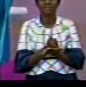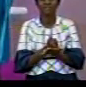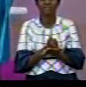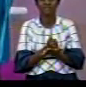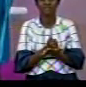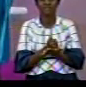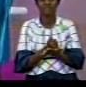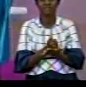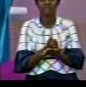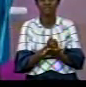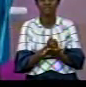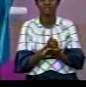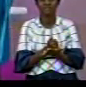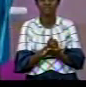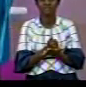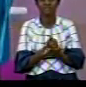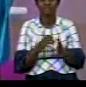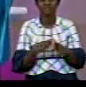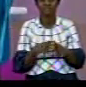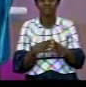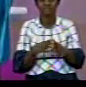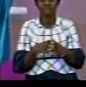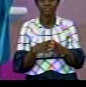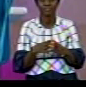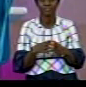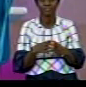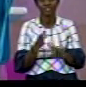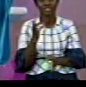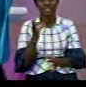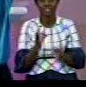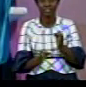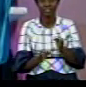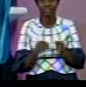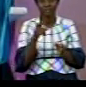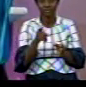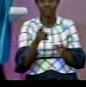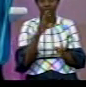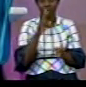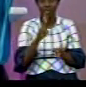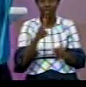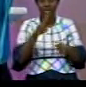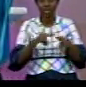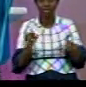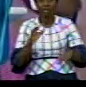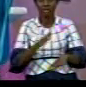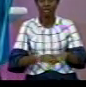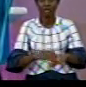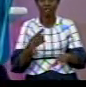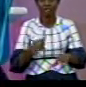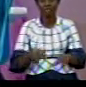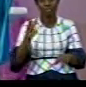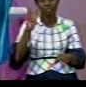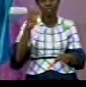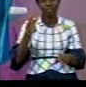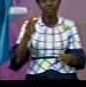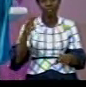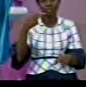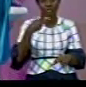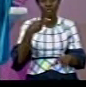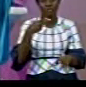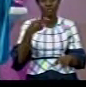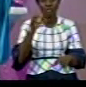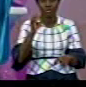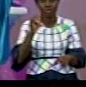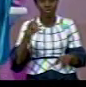as that song is going on if you have been sitting on the wheelchair rise up and dance